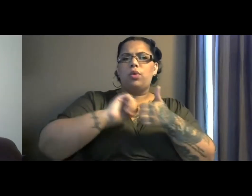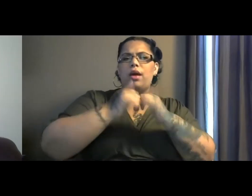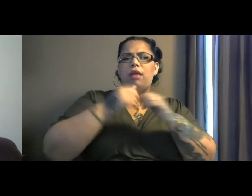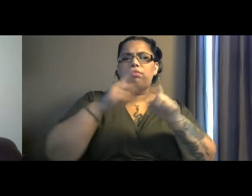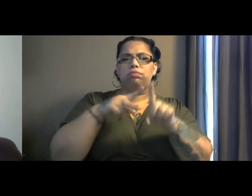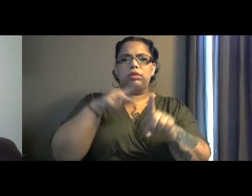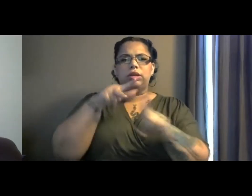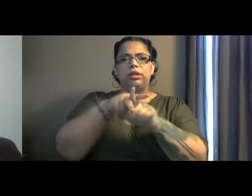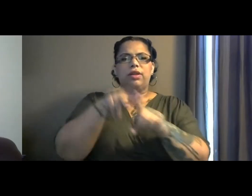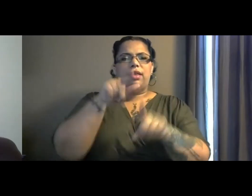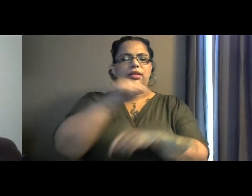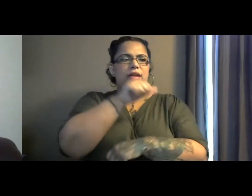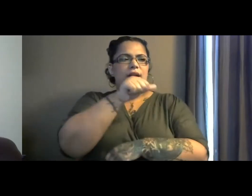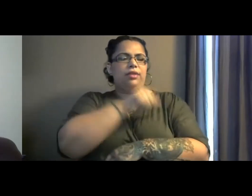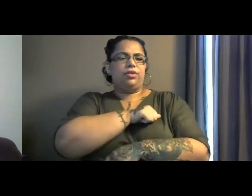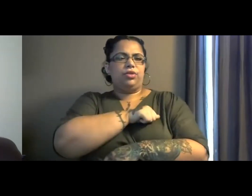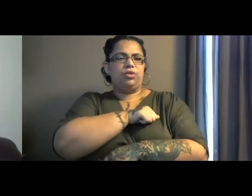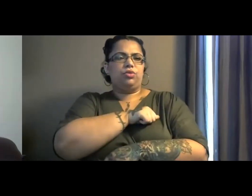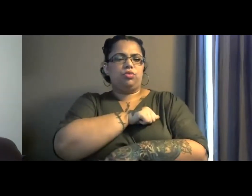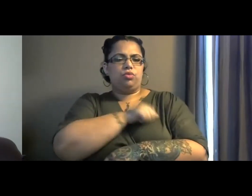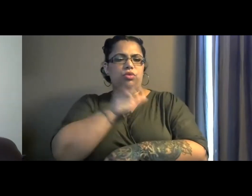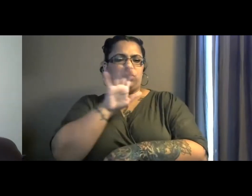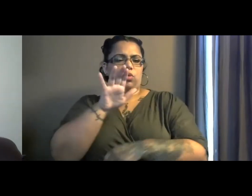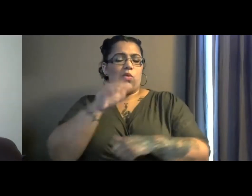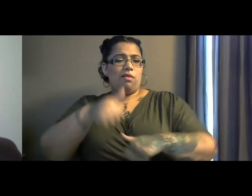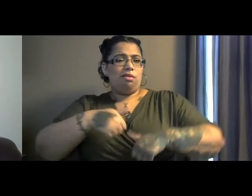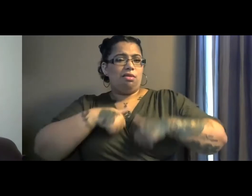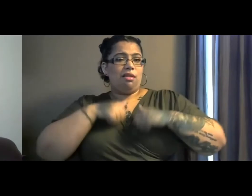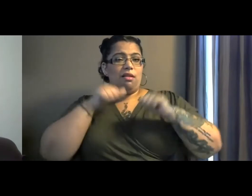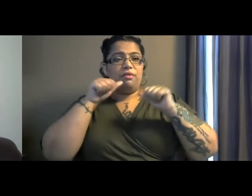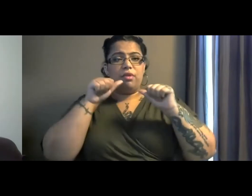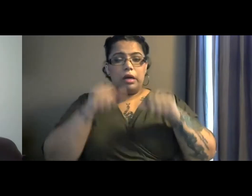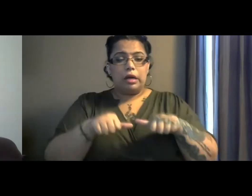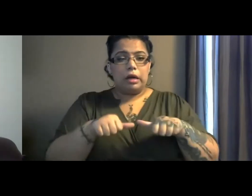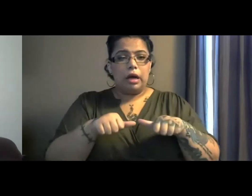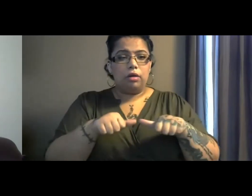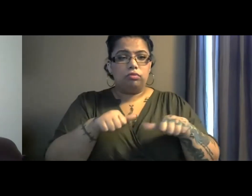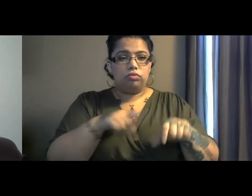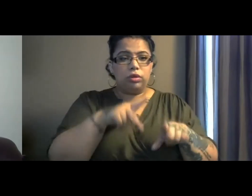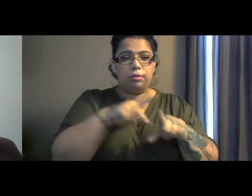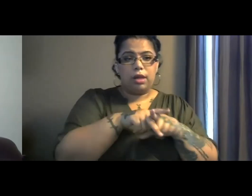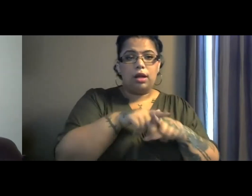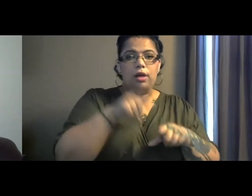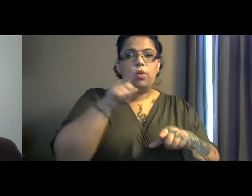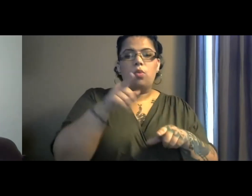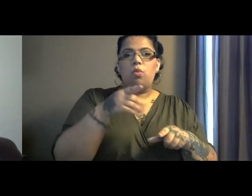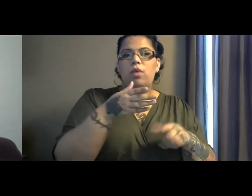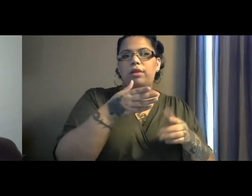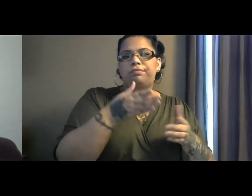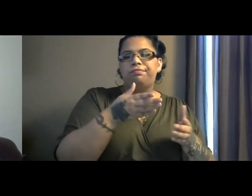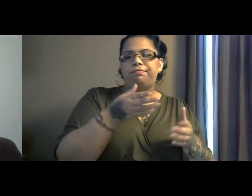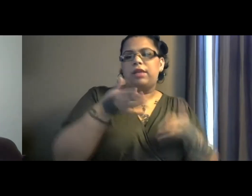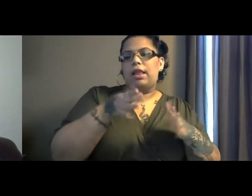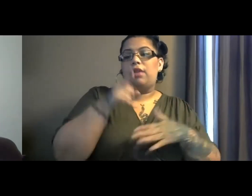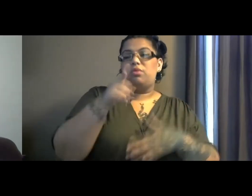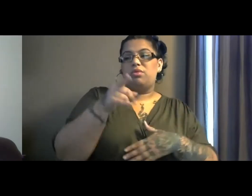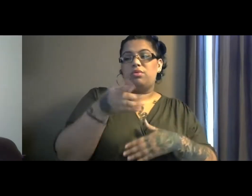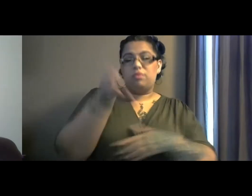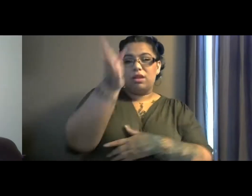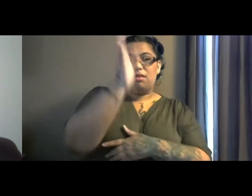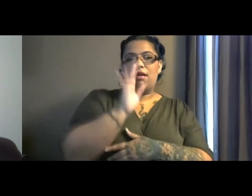in your life now can and will bring you to godliness.